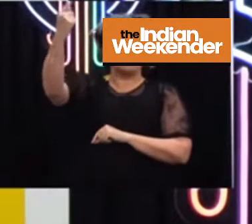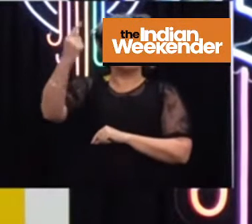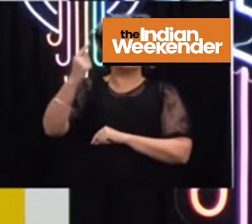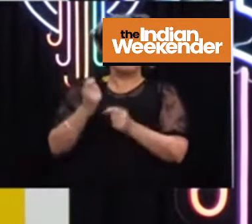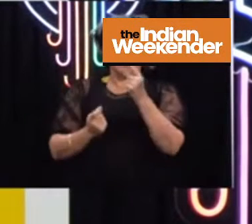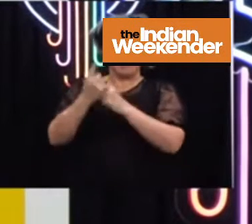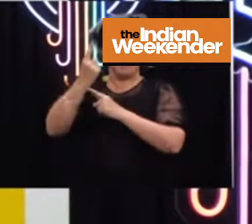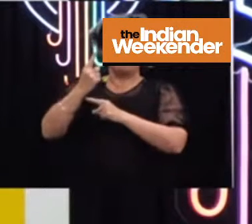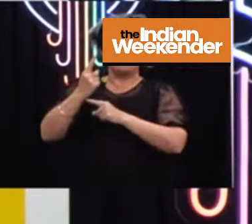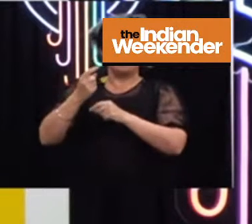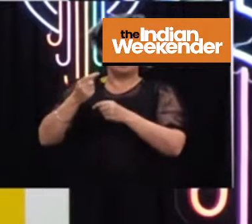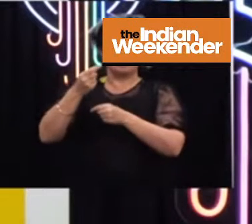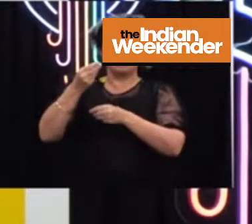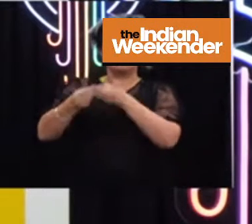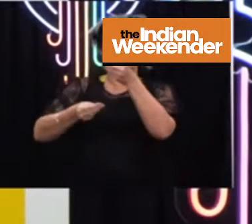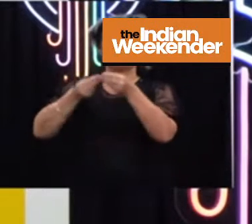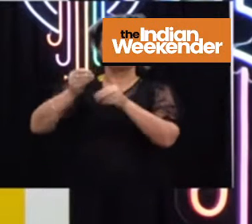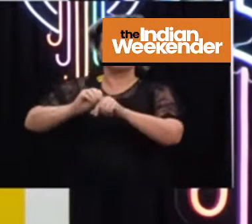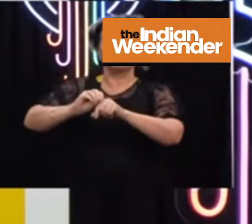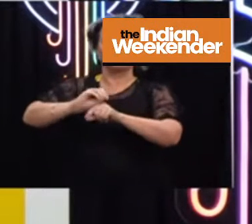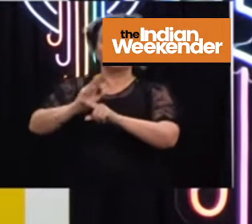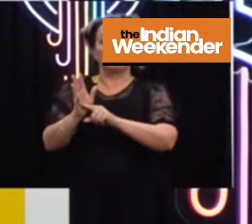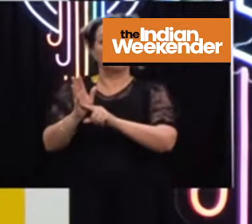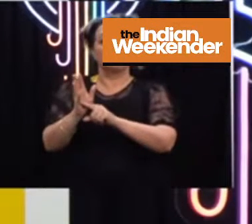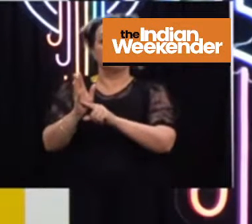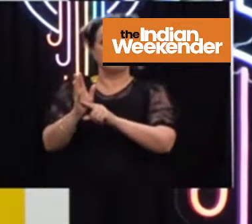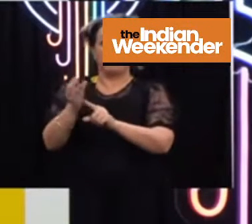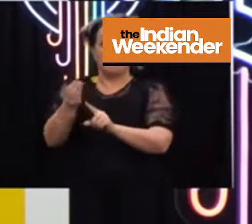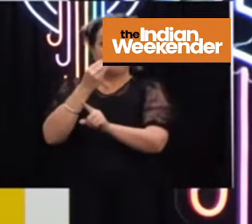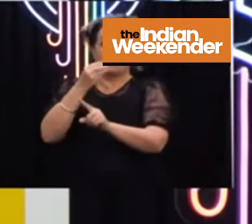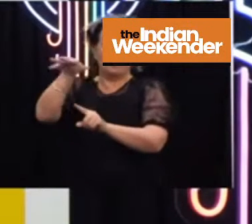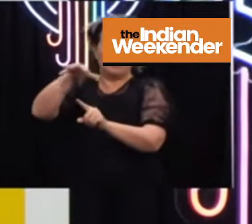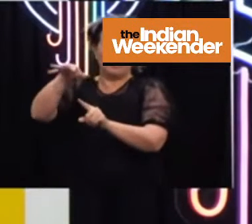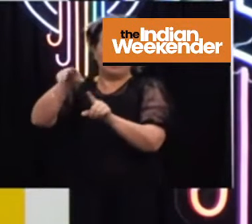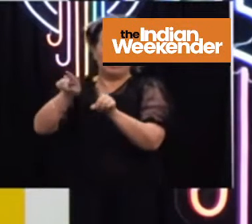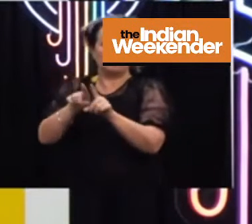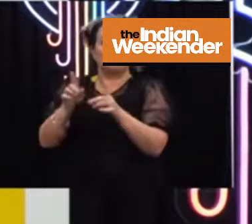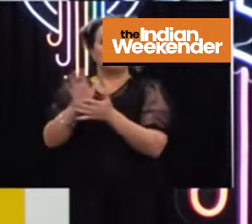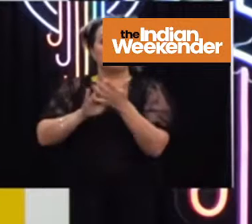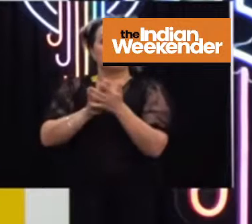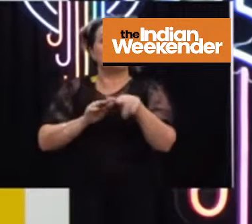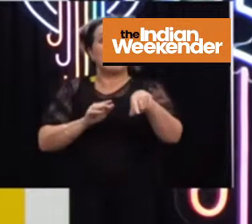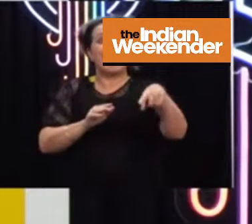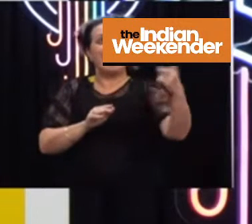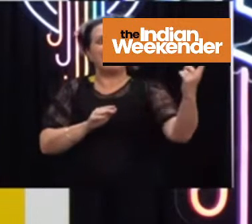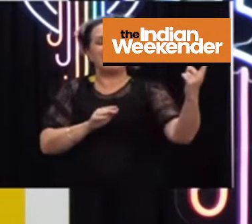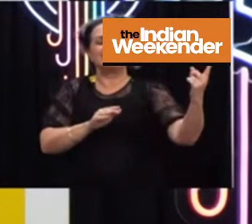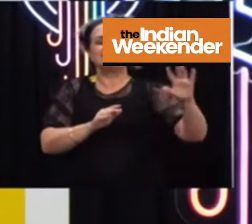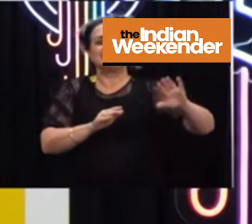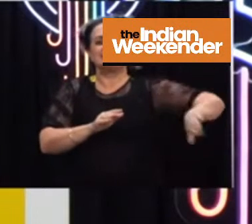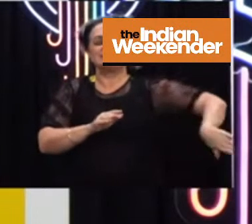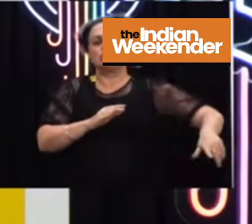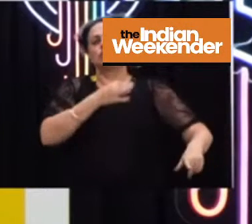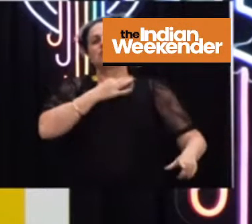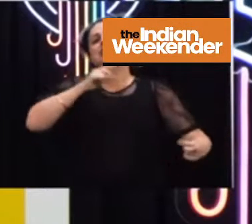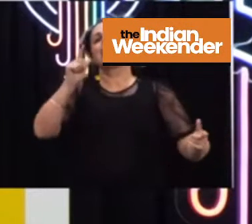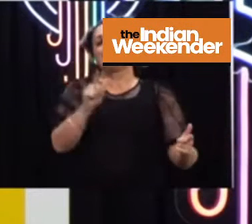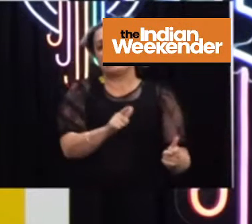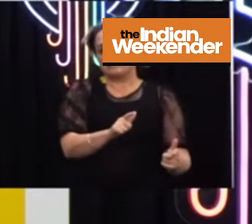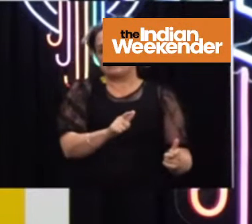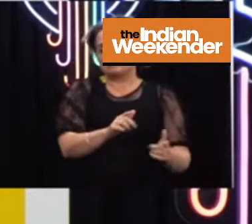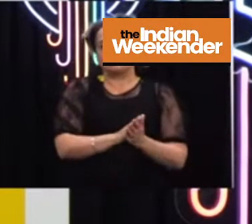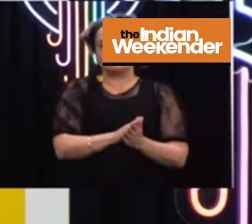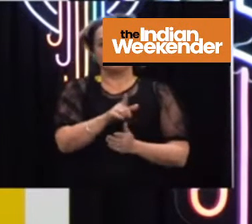production environments. So we try and reduce risk simply by having as few people who need to be working as possible. Why is moving the